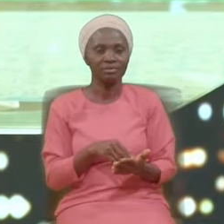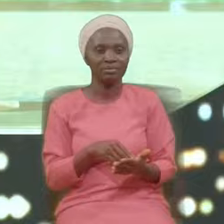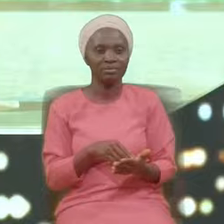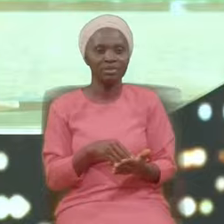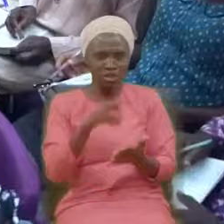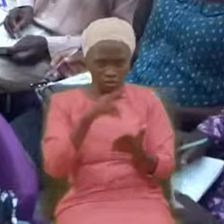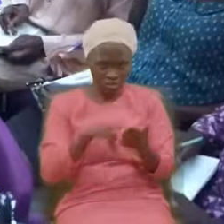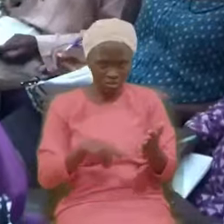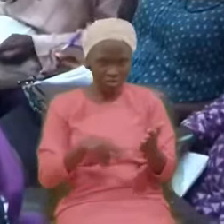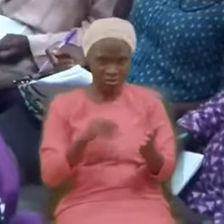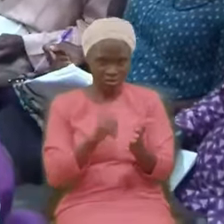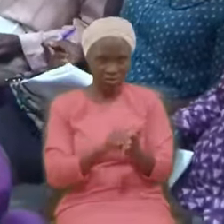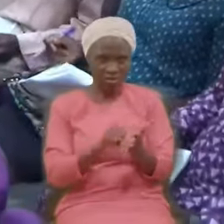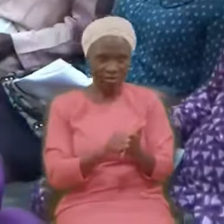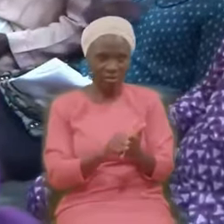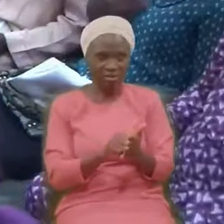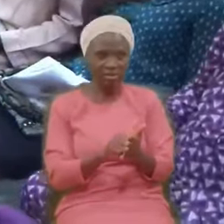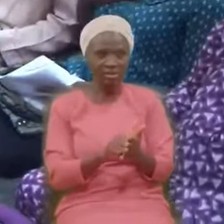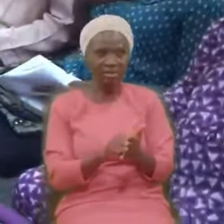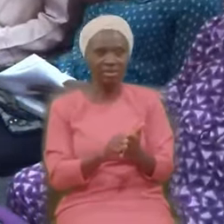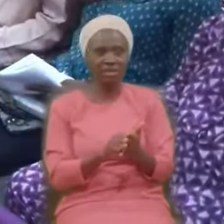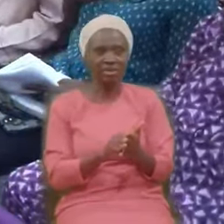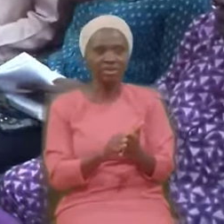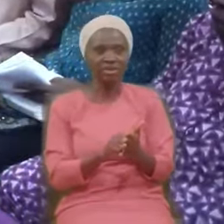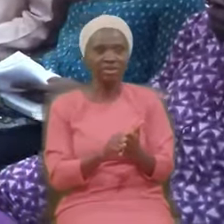Read it out yourself.